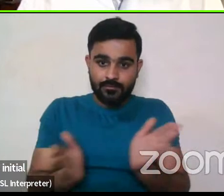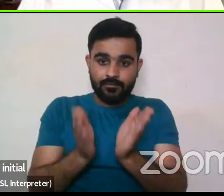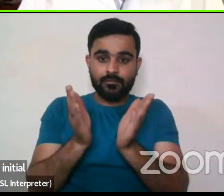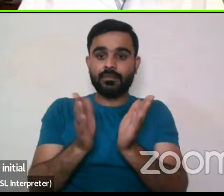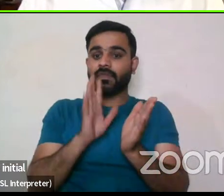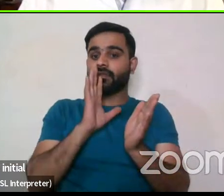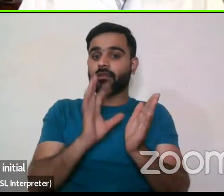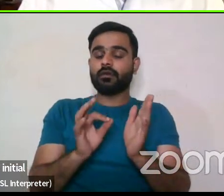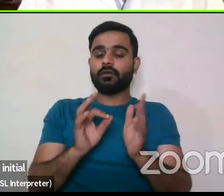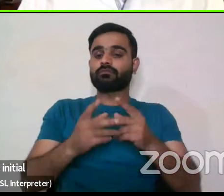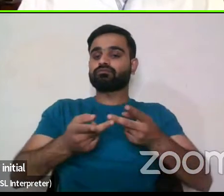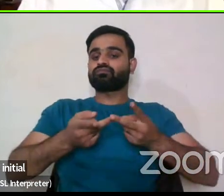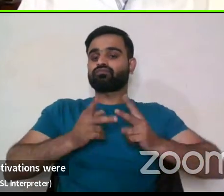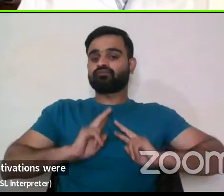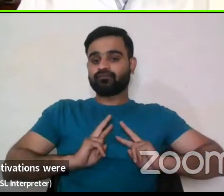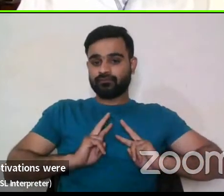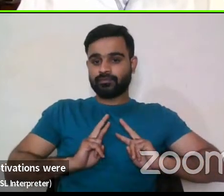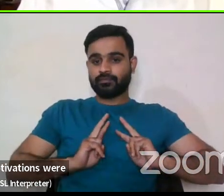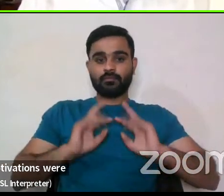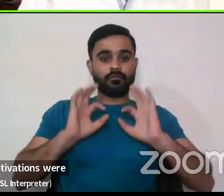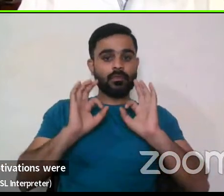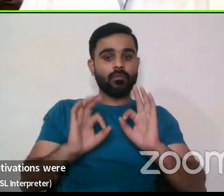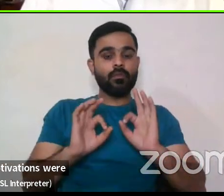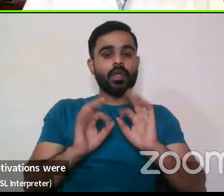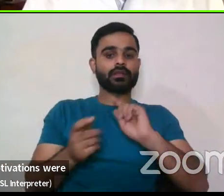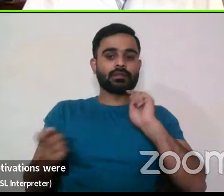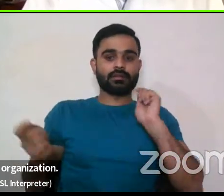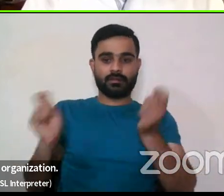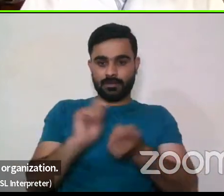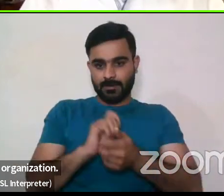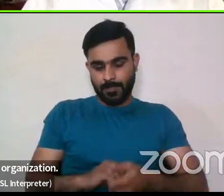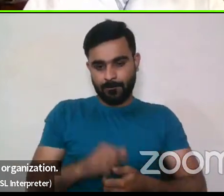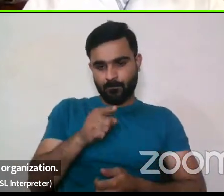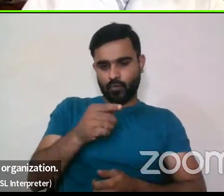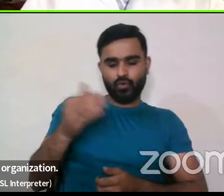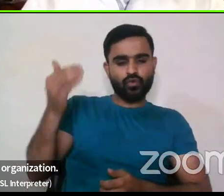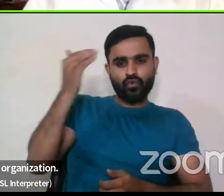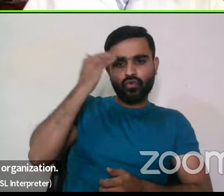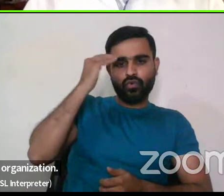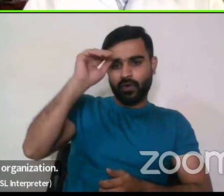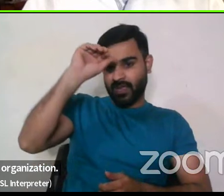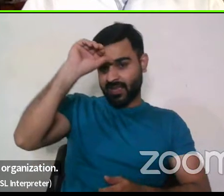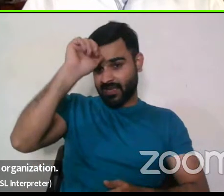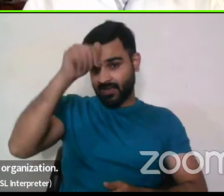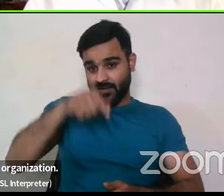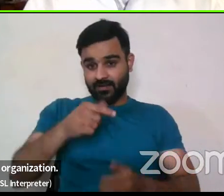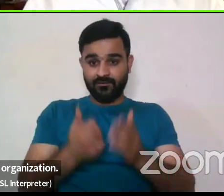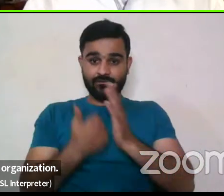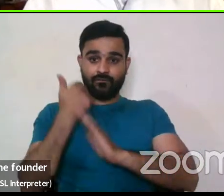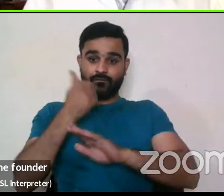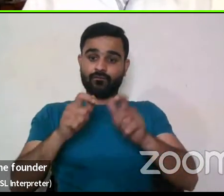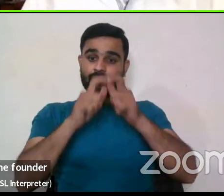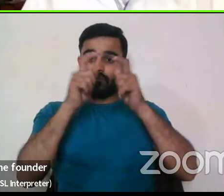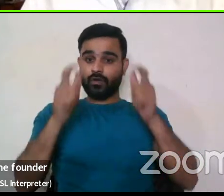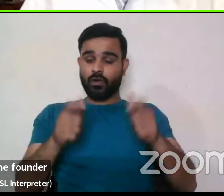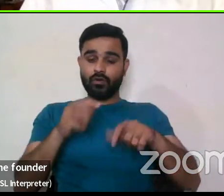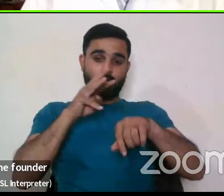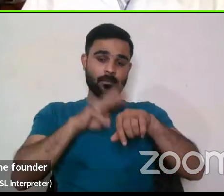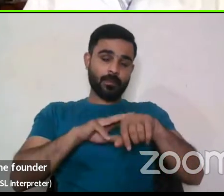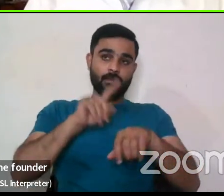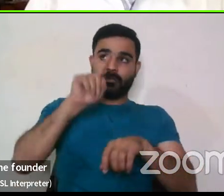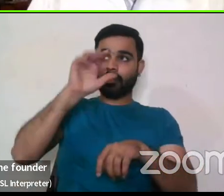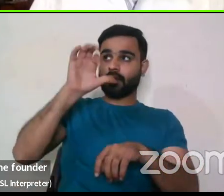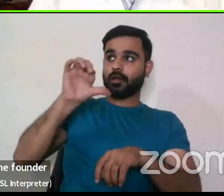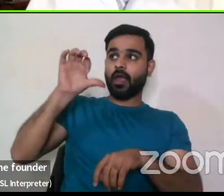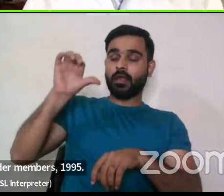really response to the World Trade Organization. As you know, India was one of the founder members, 1995.